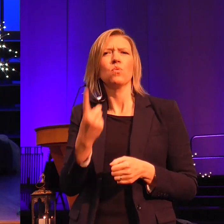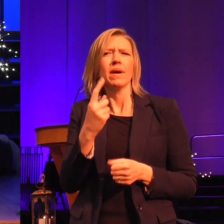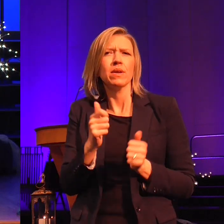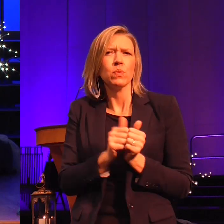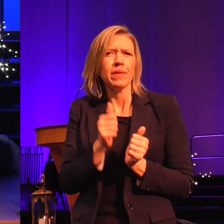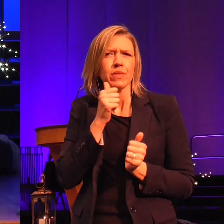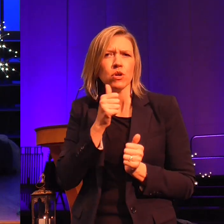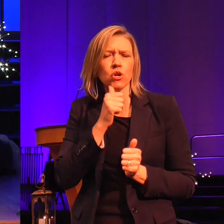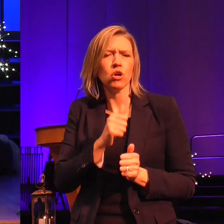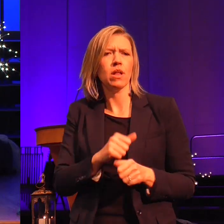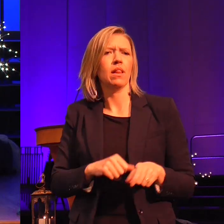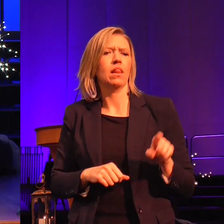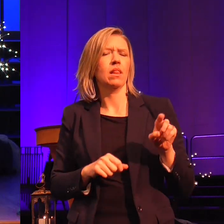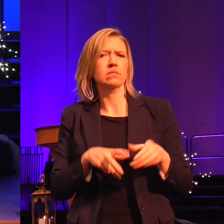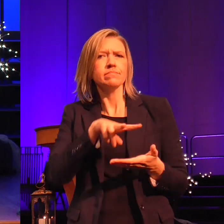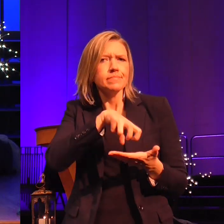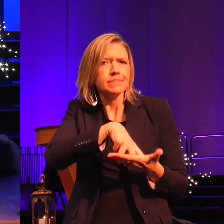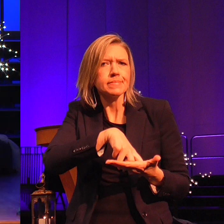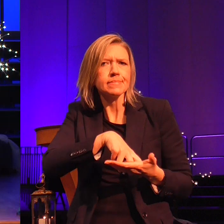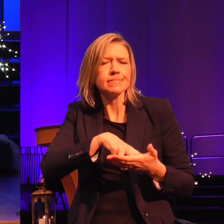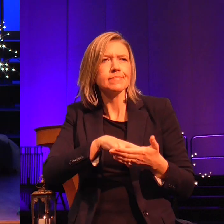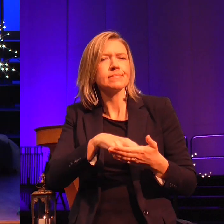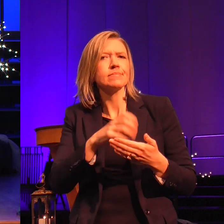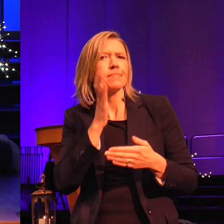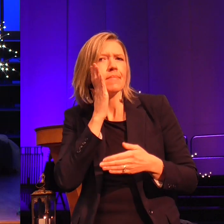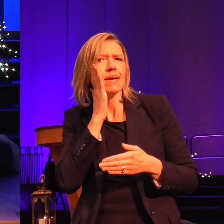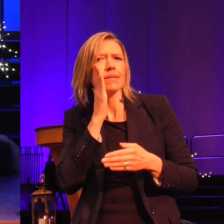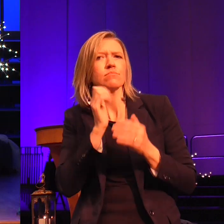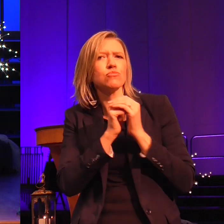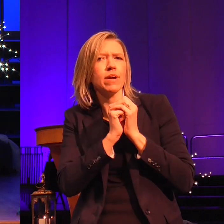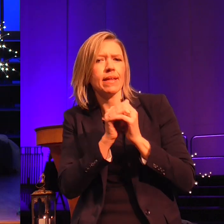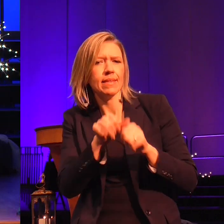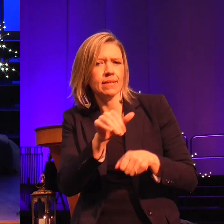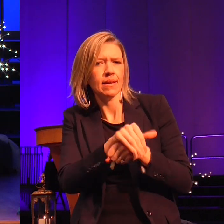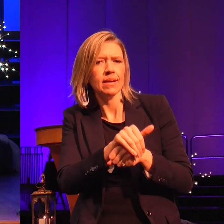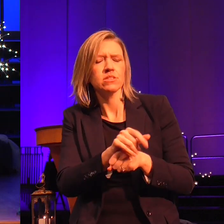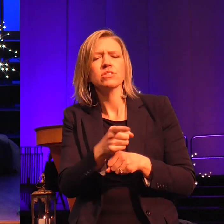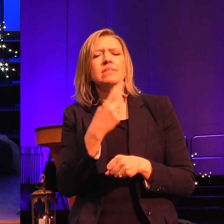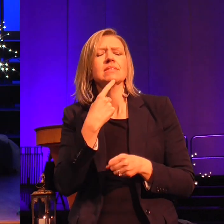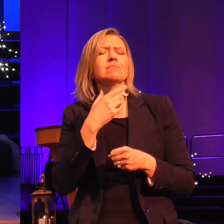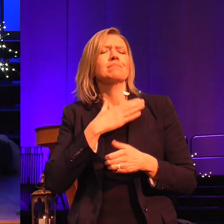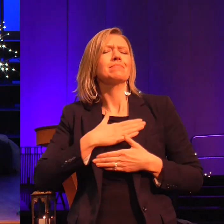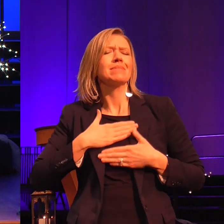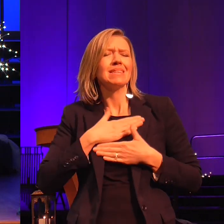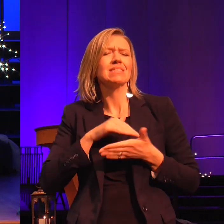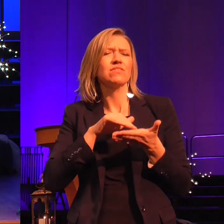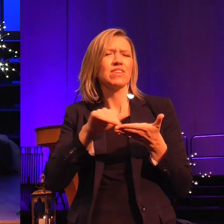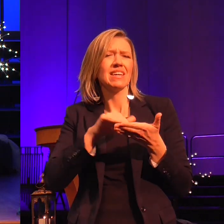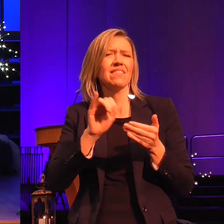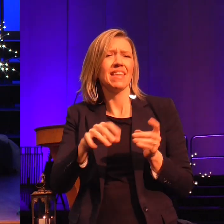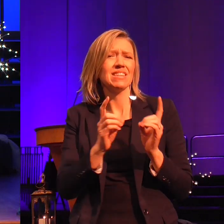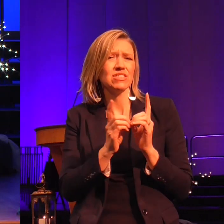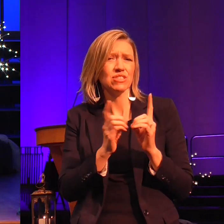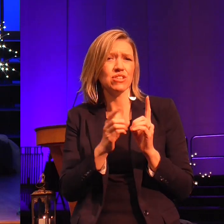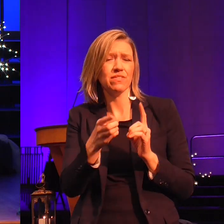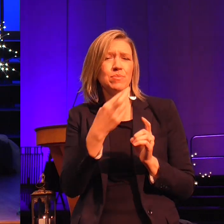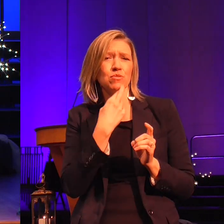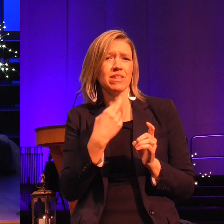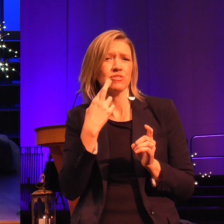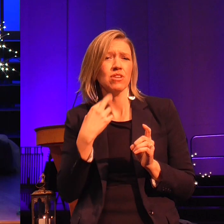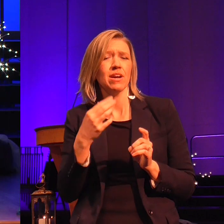kneeling by her bed praying at night, and she says, "And please forgive the dessert Grandma had at the restaurant. She said it was